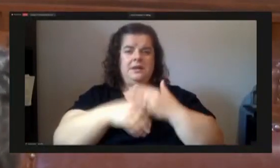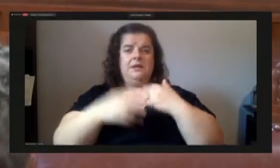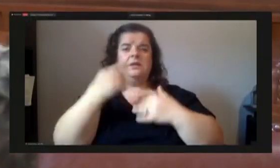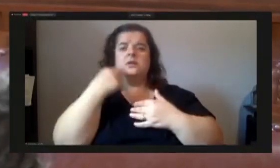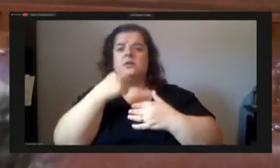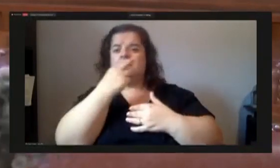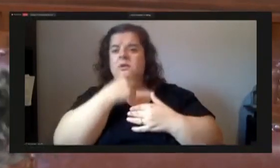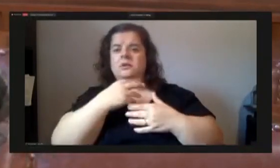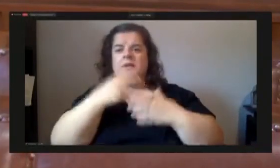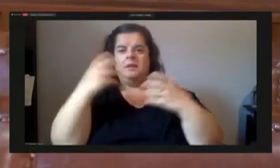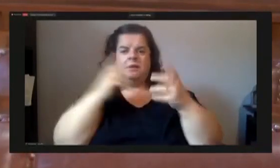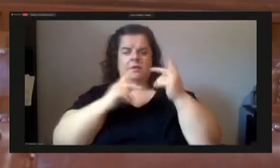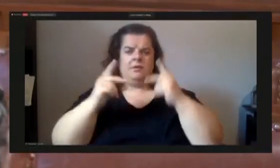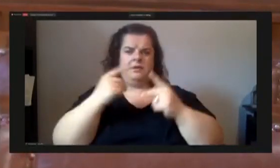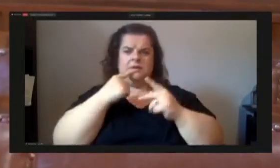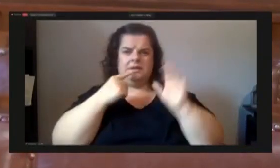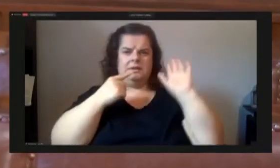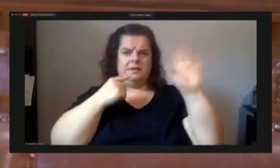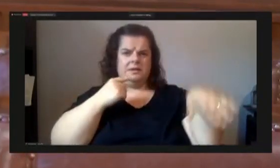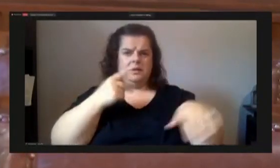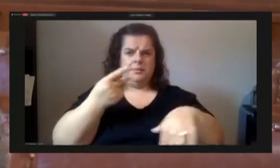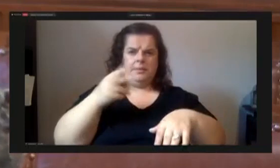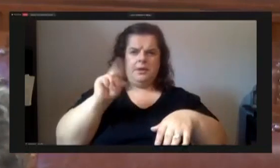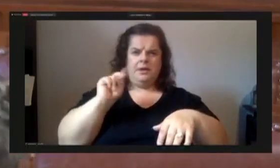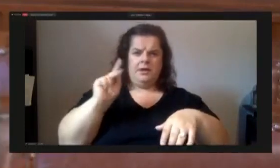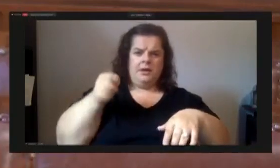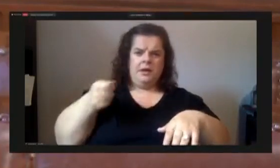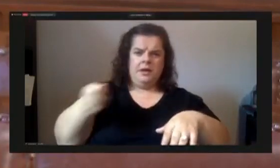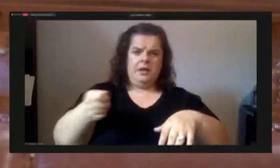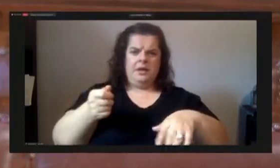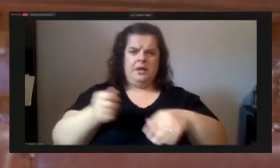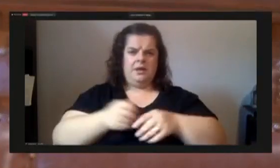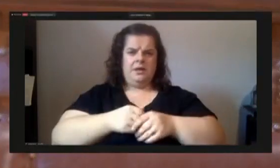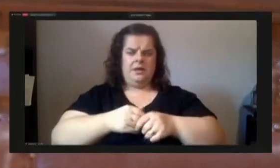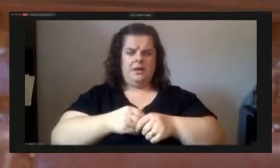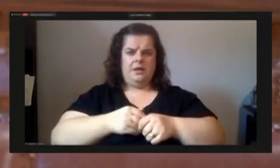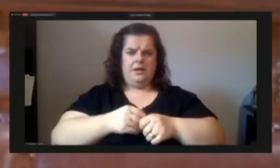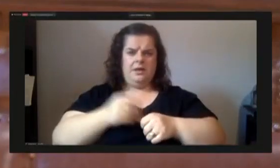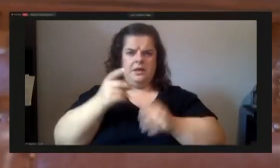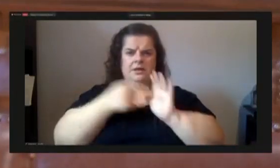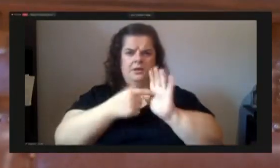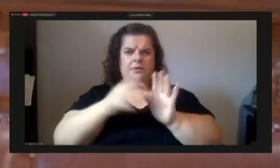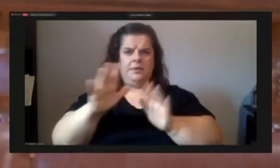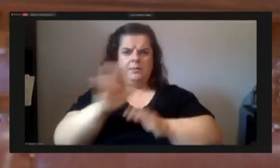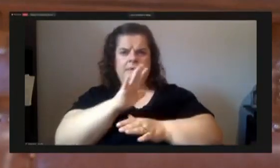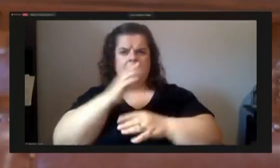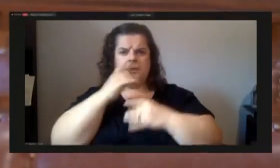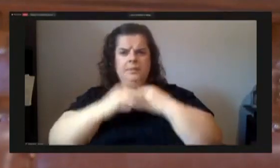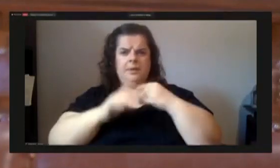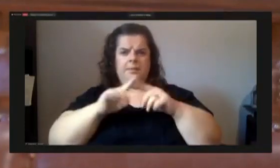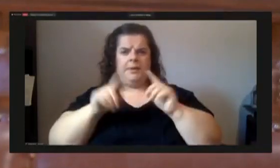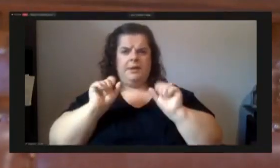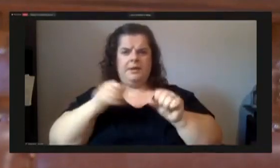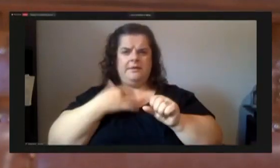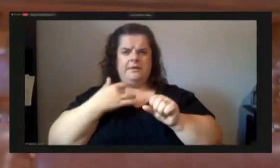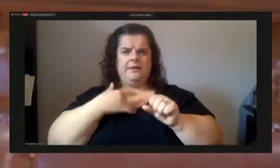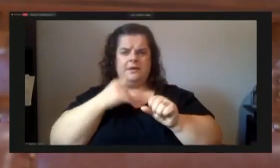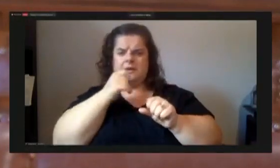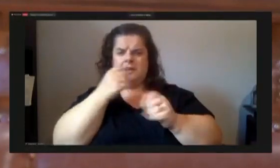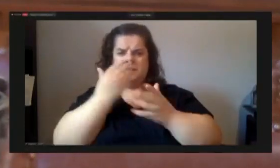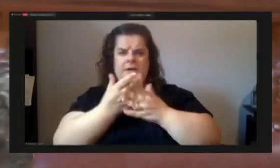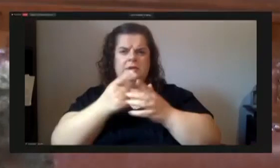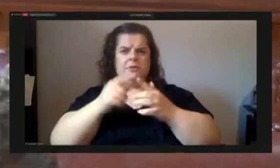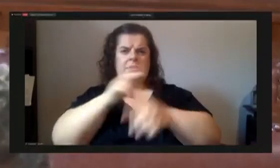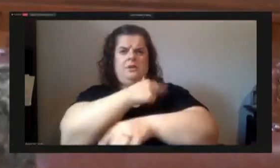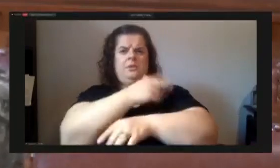of people was there they said oh you're a punk and he did like that he said mommy i showed him the blood he said but i could feel if i didn't get to the hospital i was going to